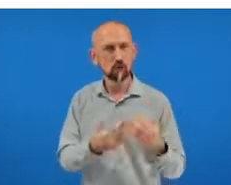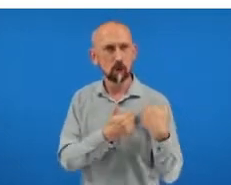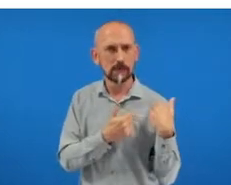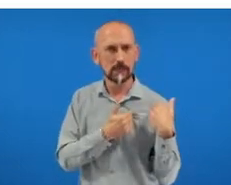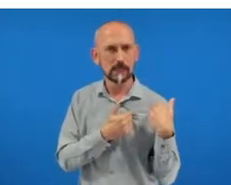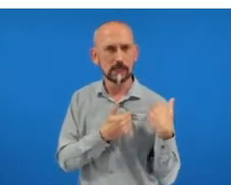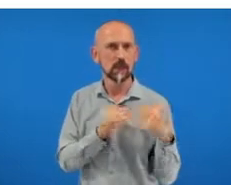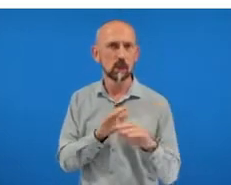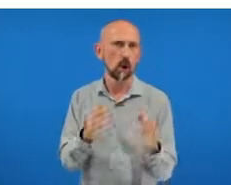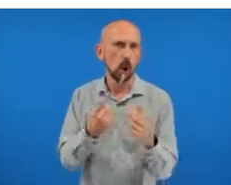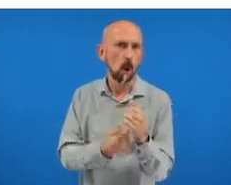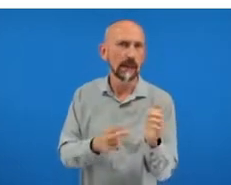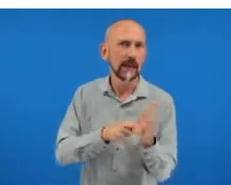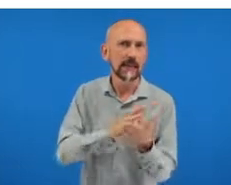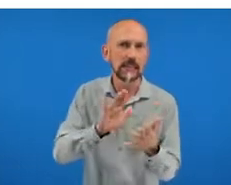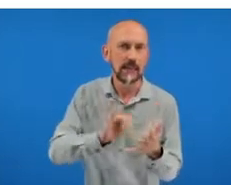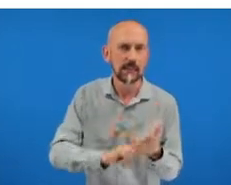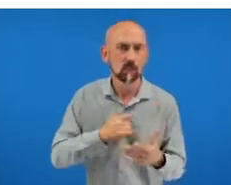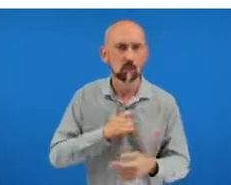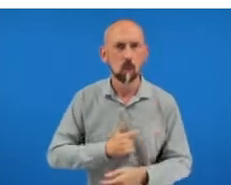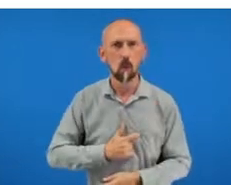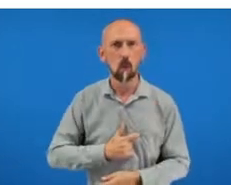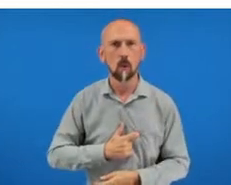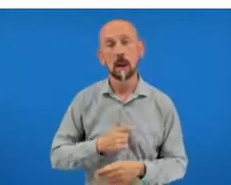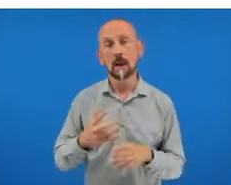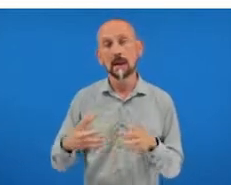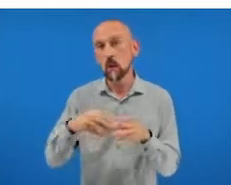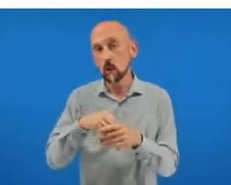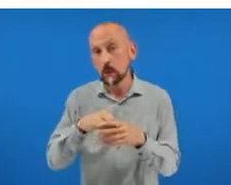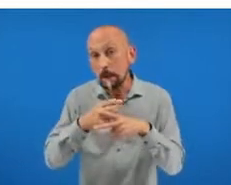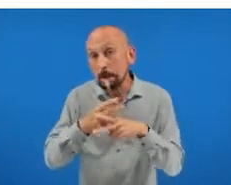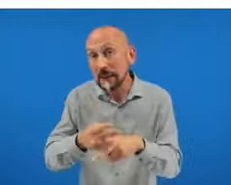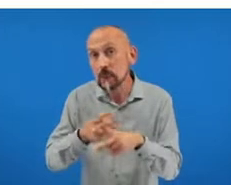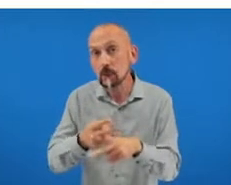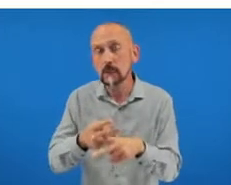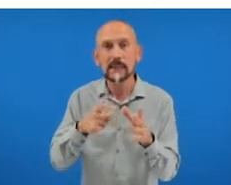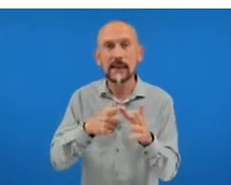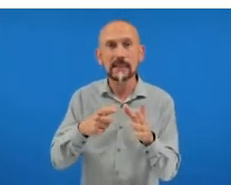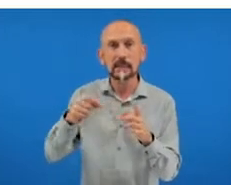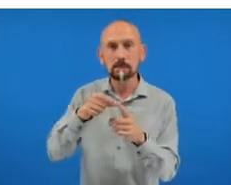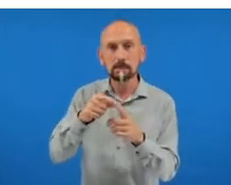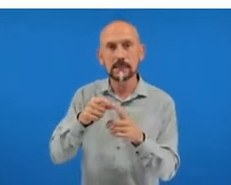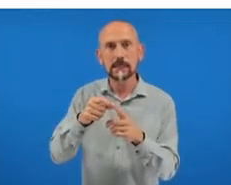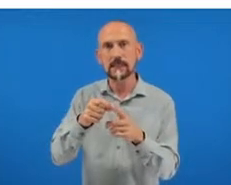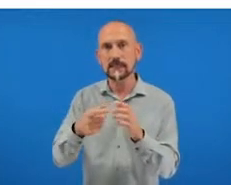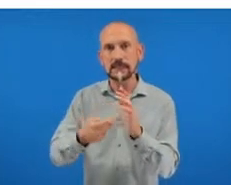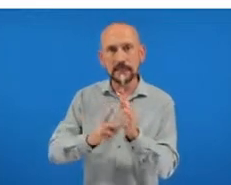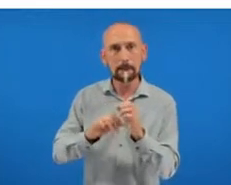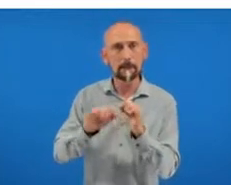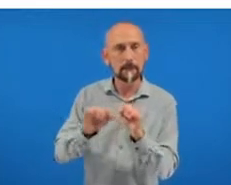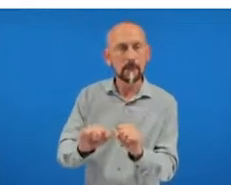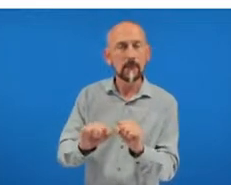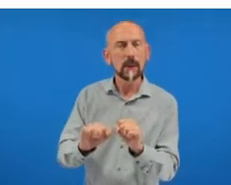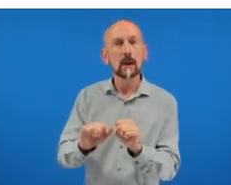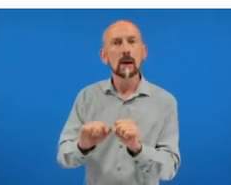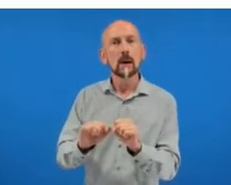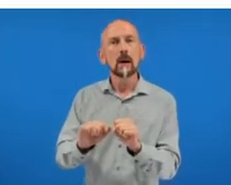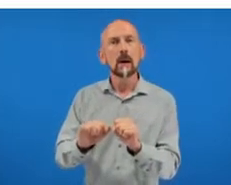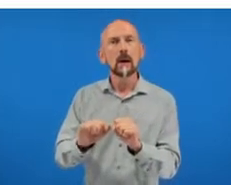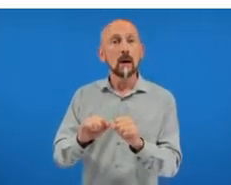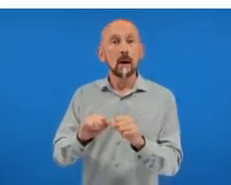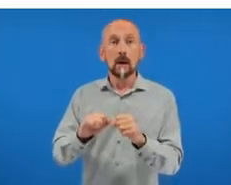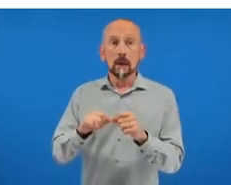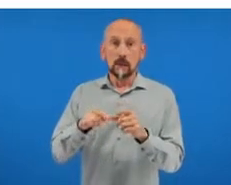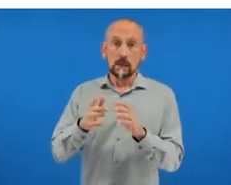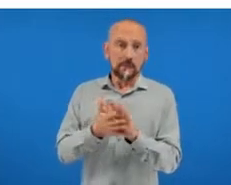role, which includes mentoring on the ACP RISE mentoring scheme for